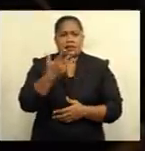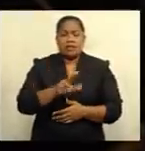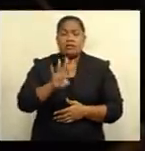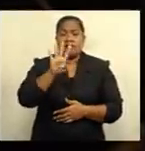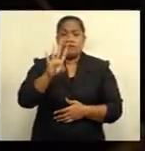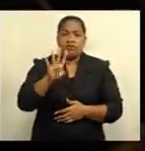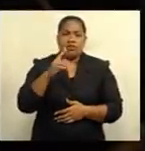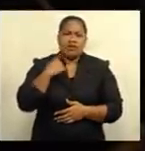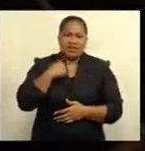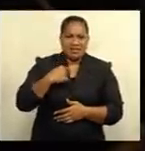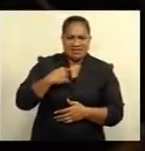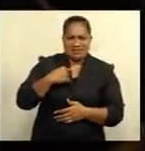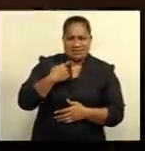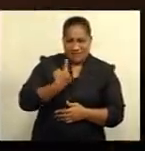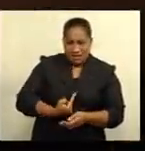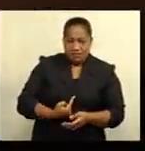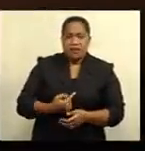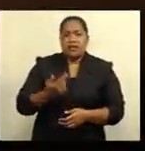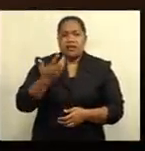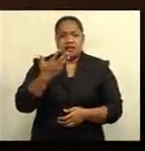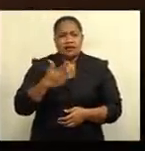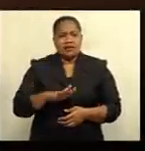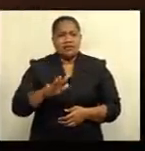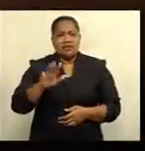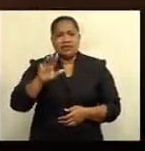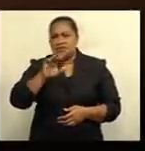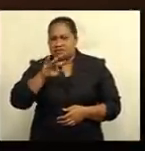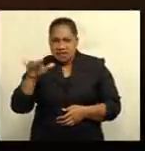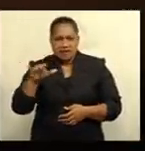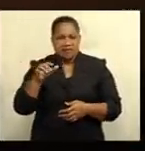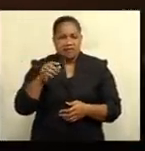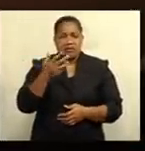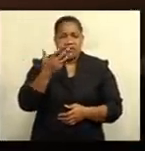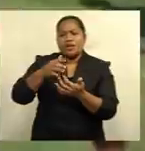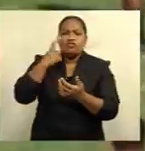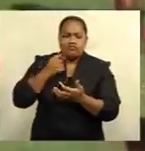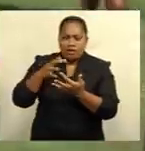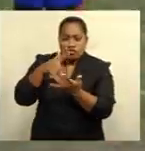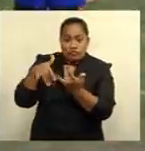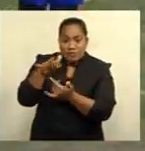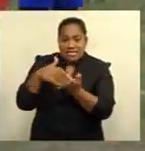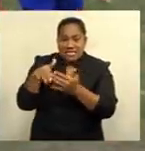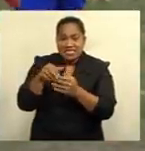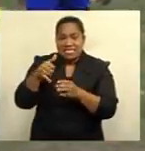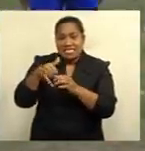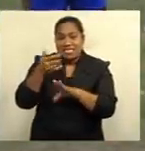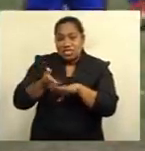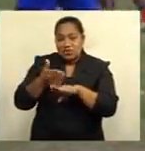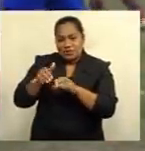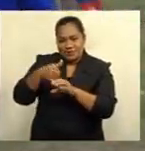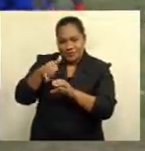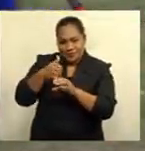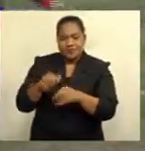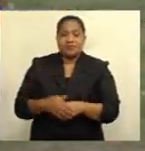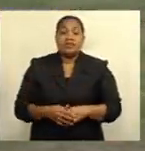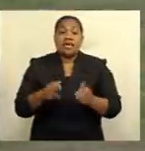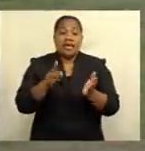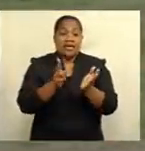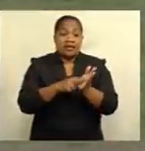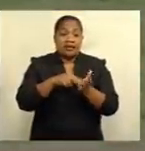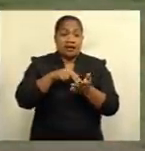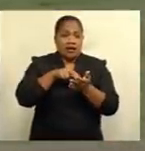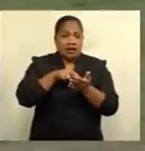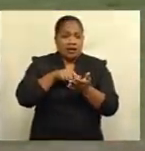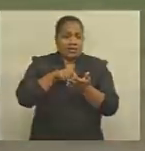attempted suicide cases. Christiana Uluwai, FBC News. And later in sports, FNRL opts to end its